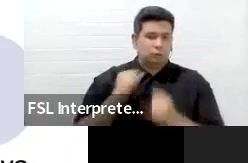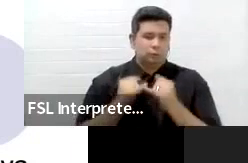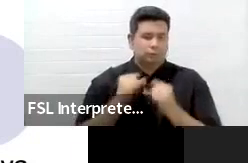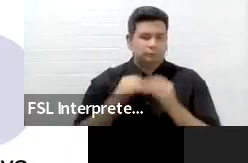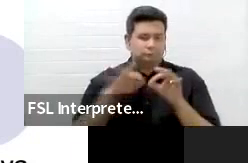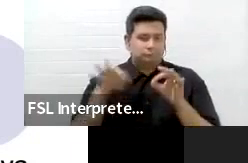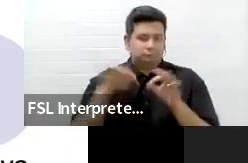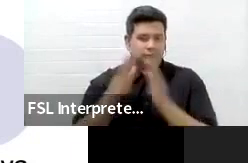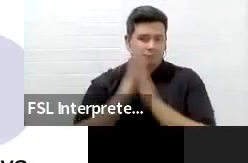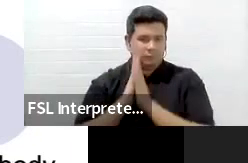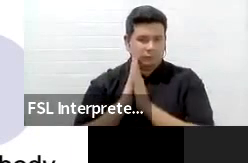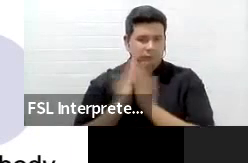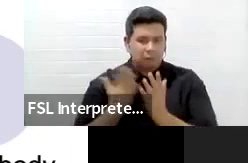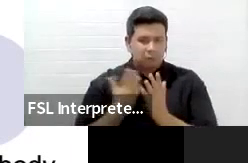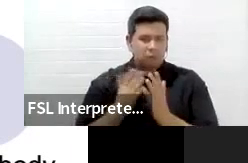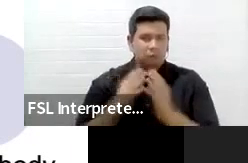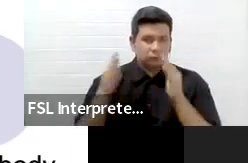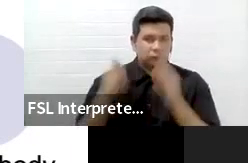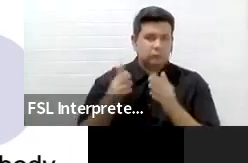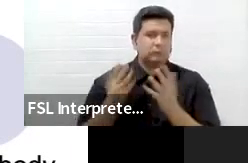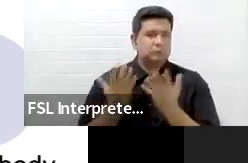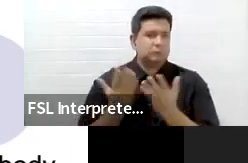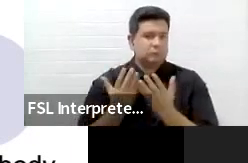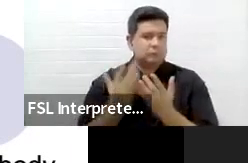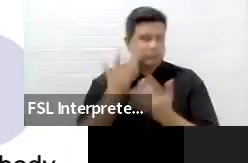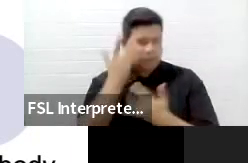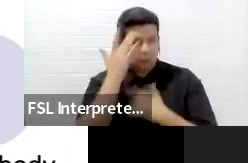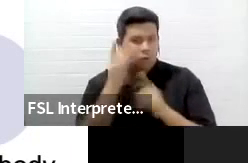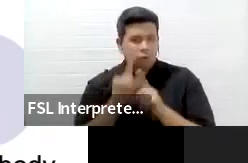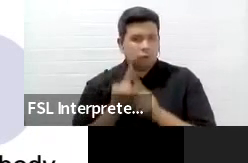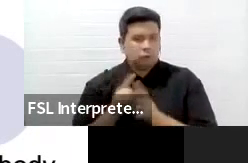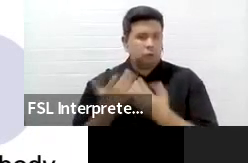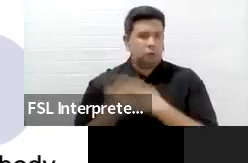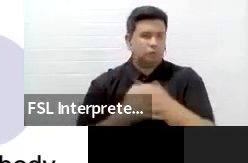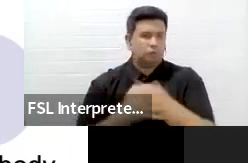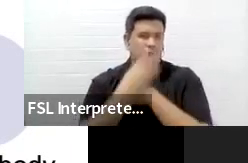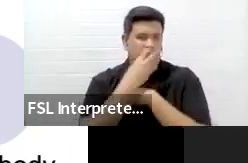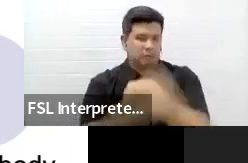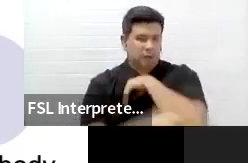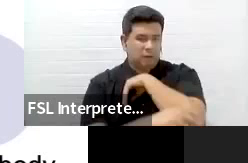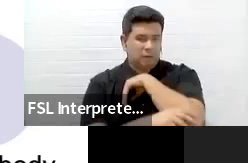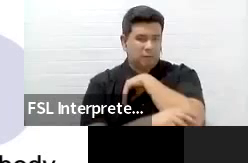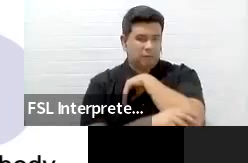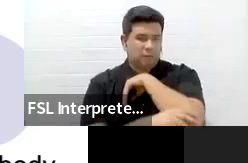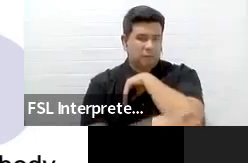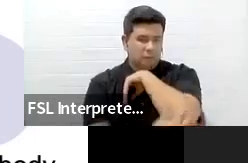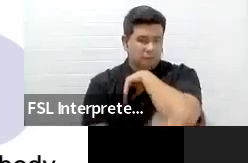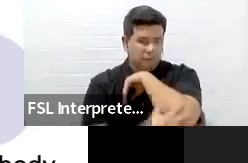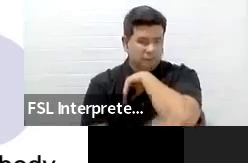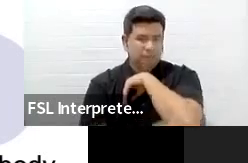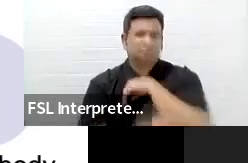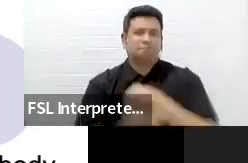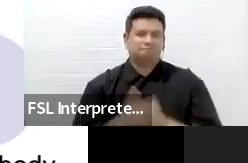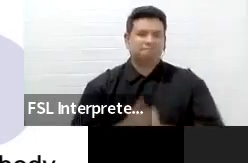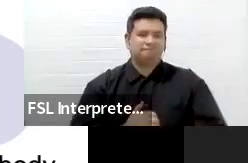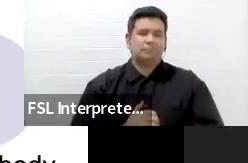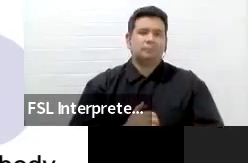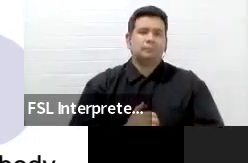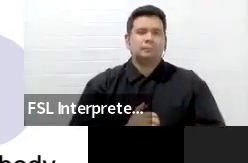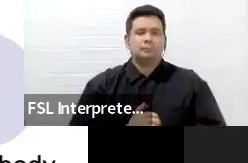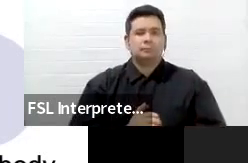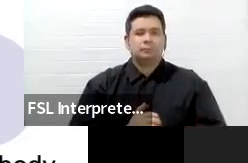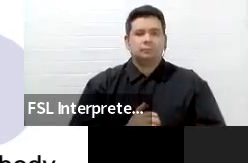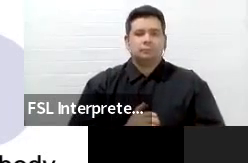the betterment of the people. This also was caught in the narratives of